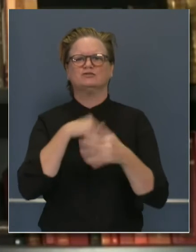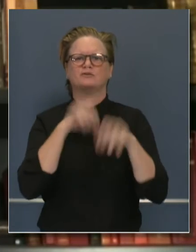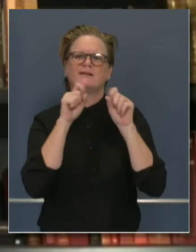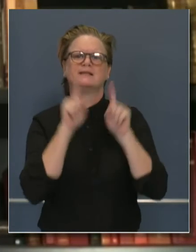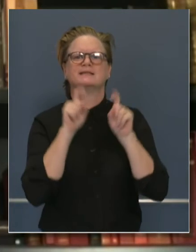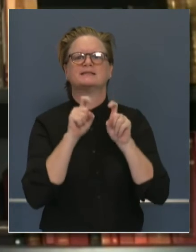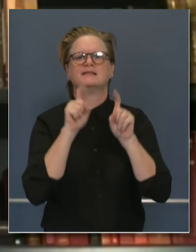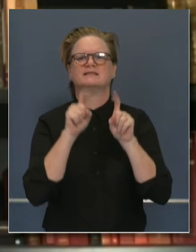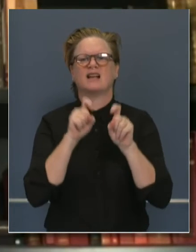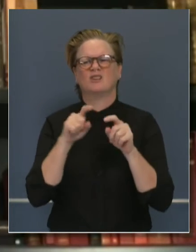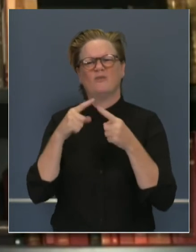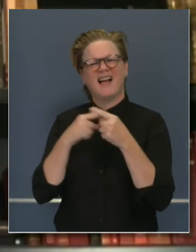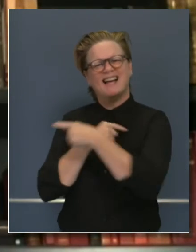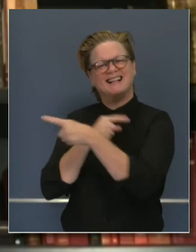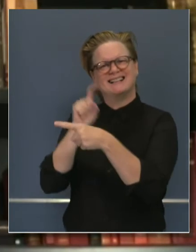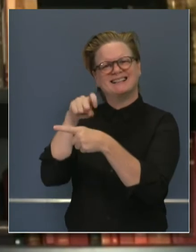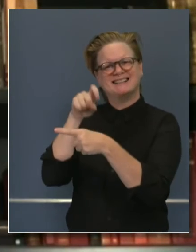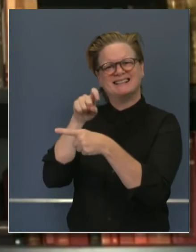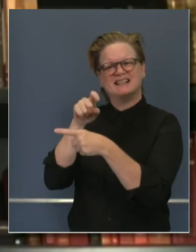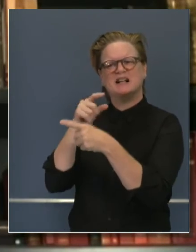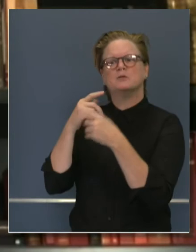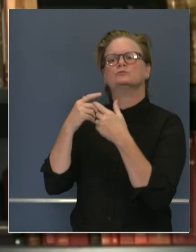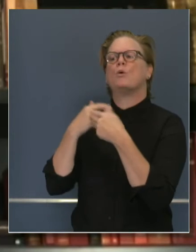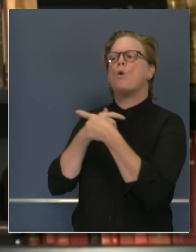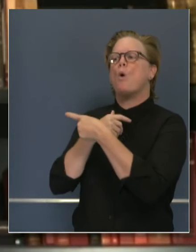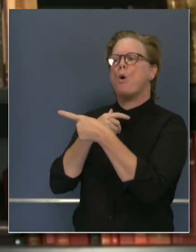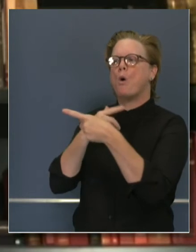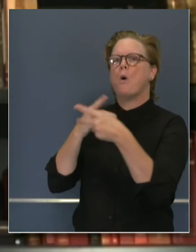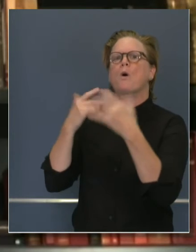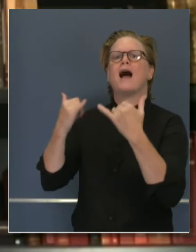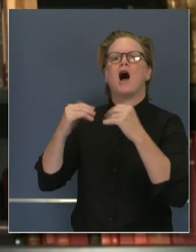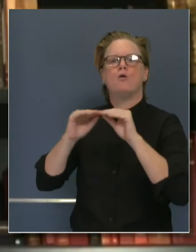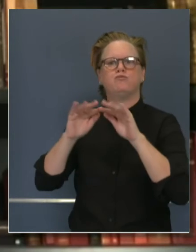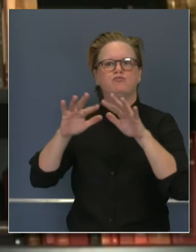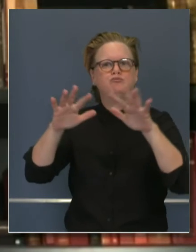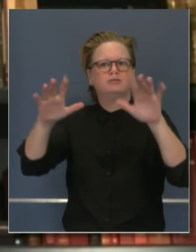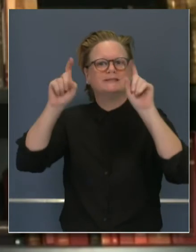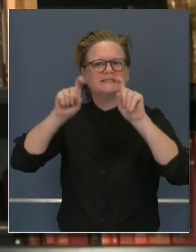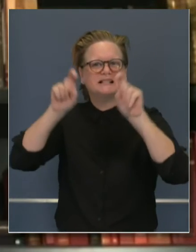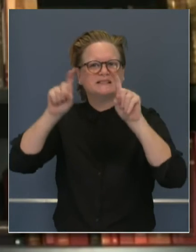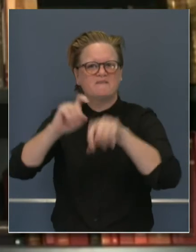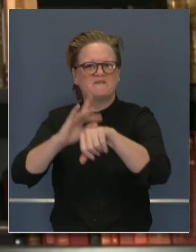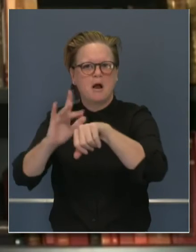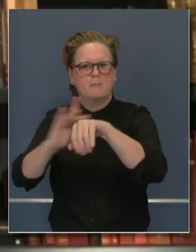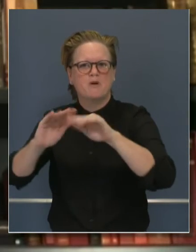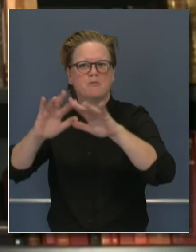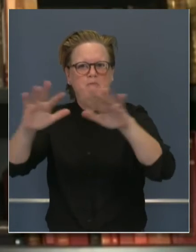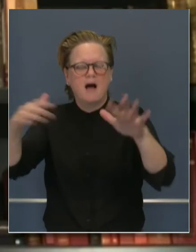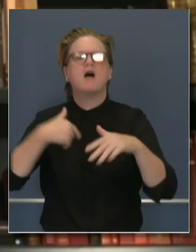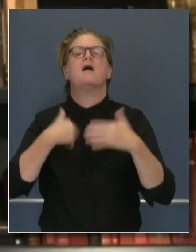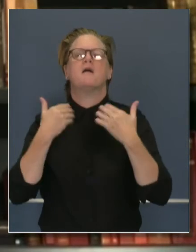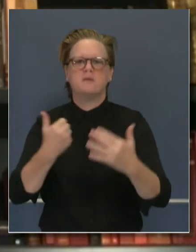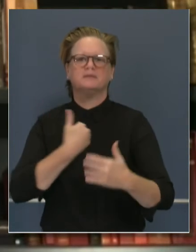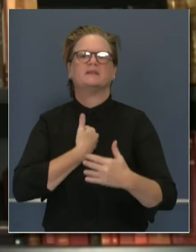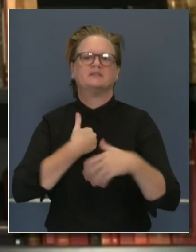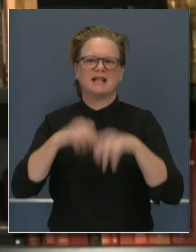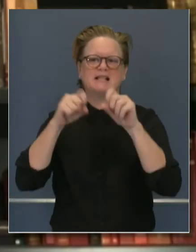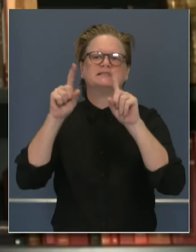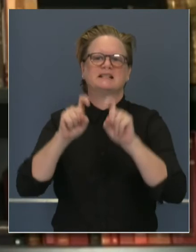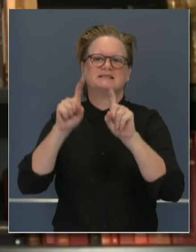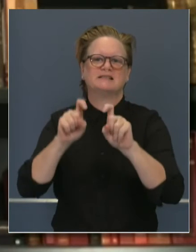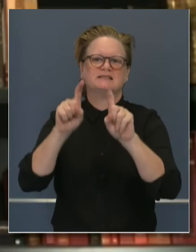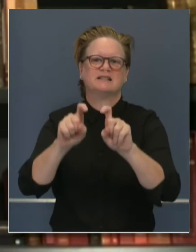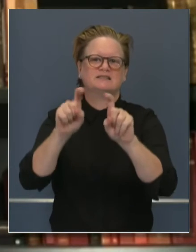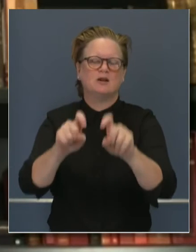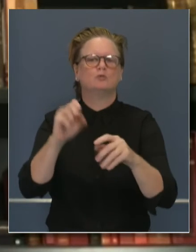more widespread testing, and the fact, as you may recall, that I had visited prisons, I felt it incumbent upon me at that point to